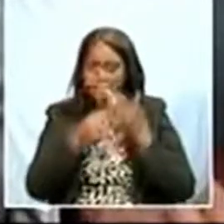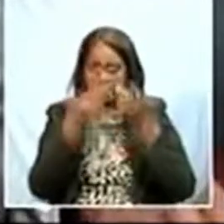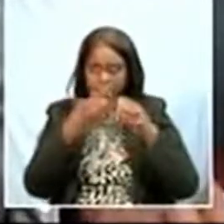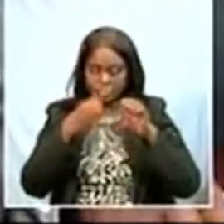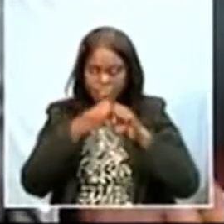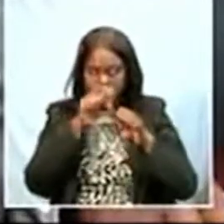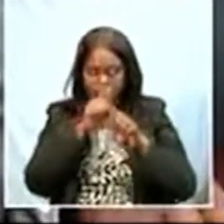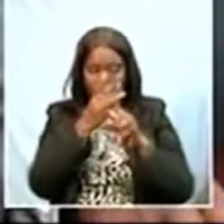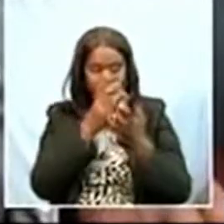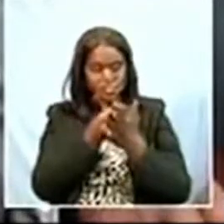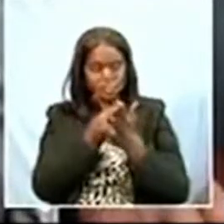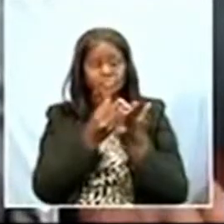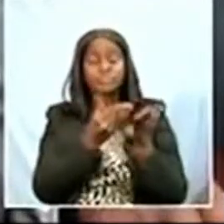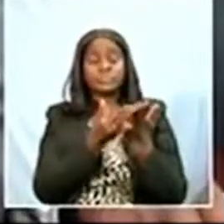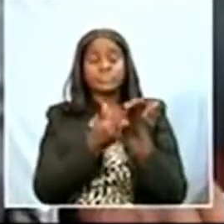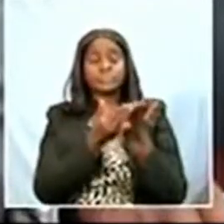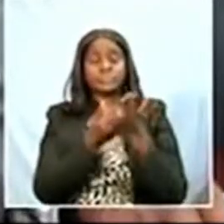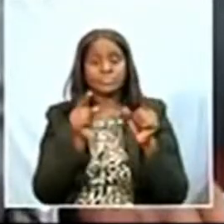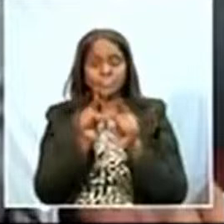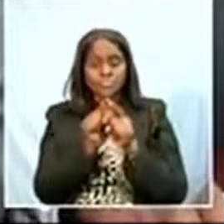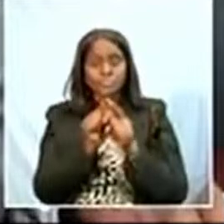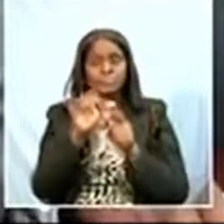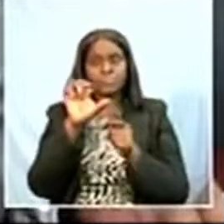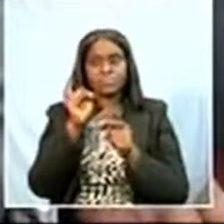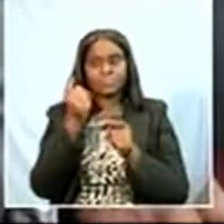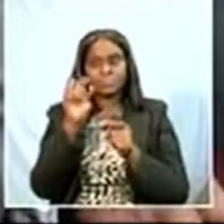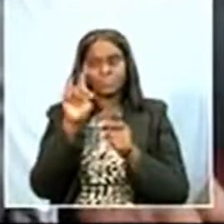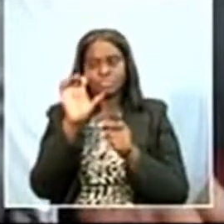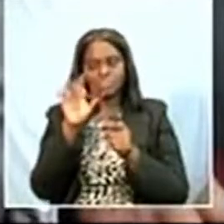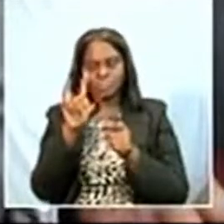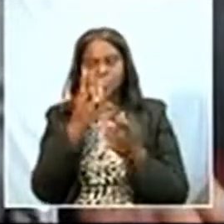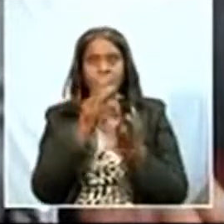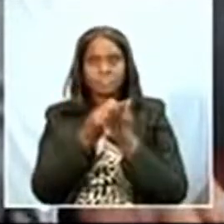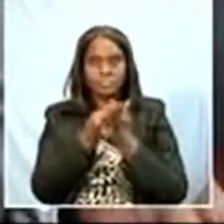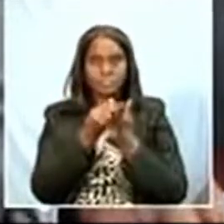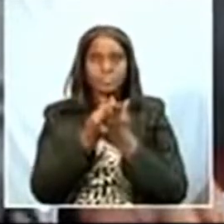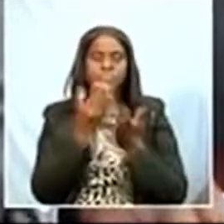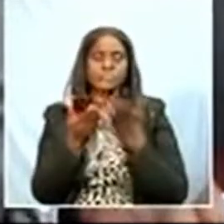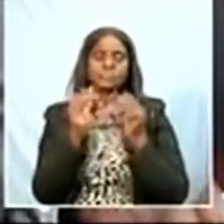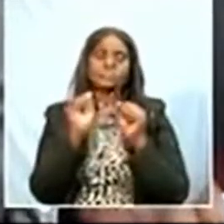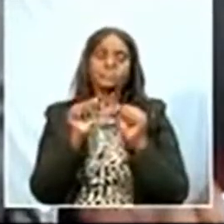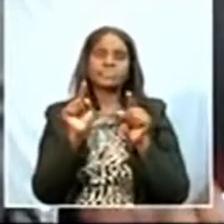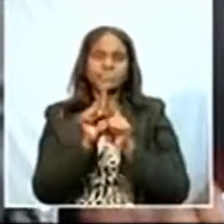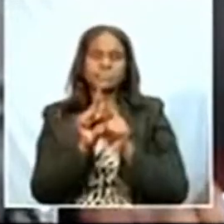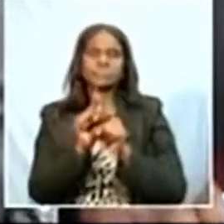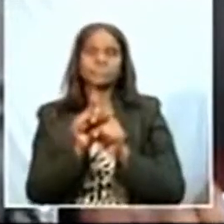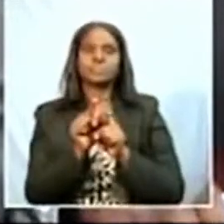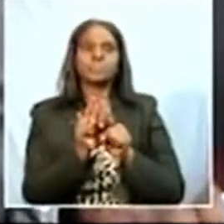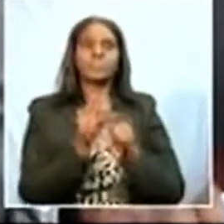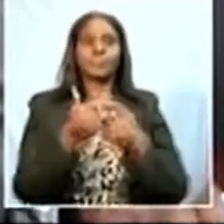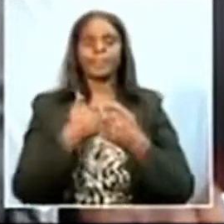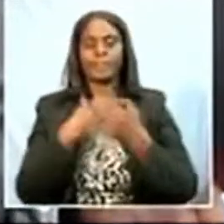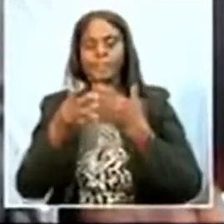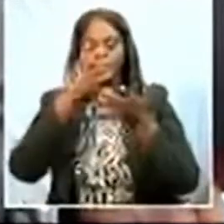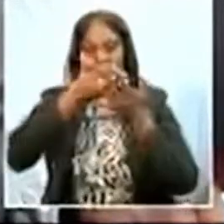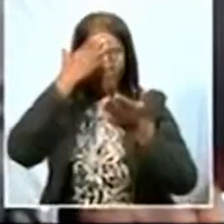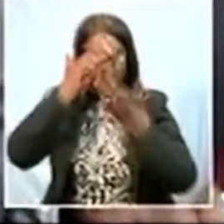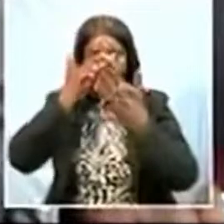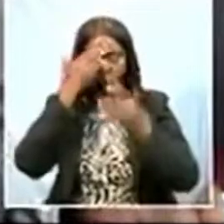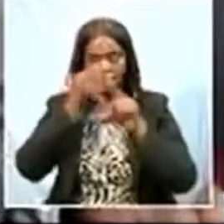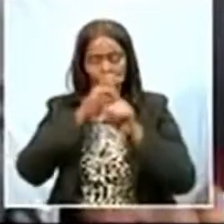this fund, this regional SADC Regional Development Fund, it could actually take a leaf from how